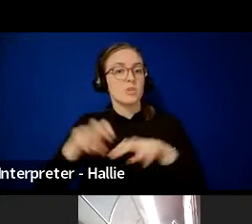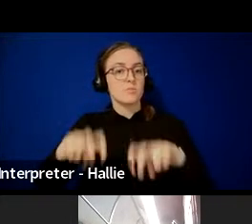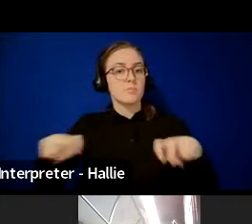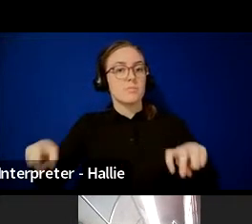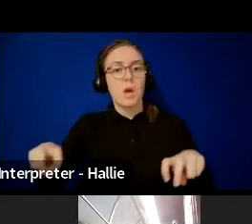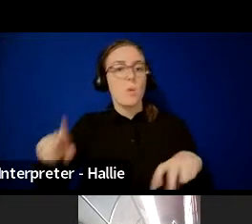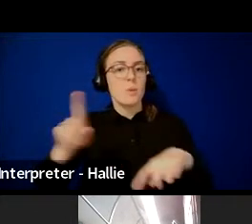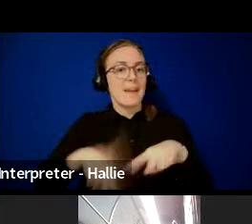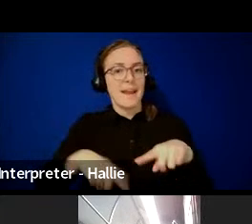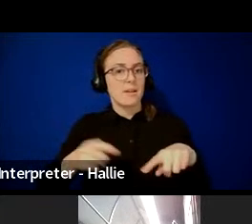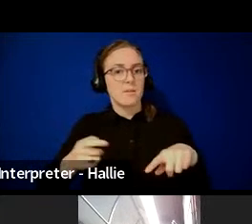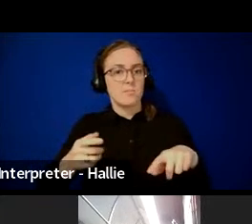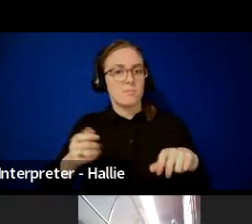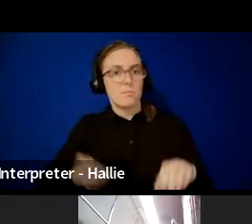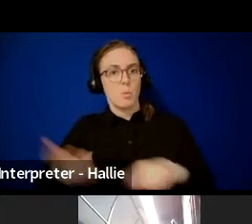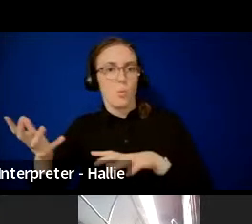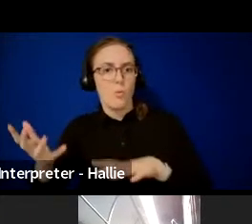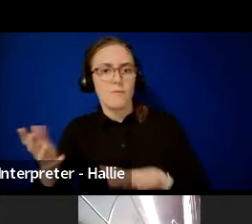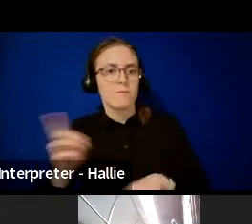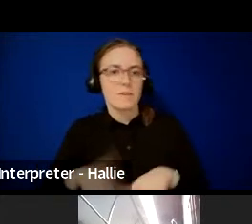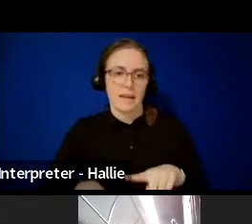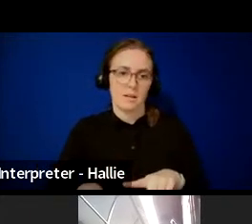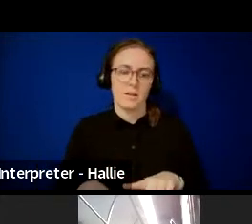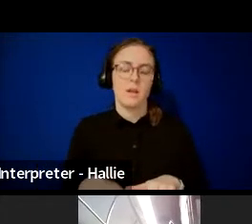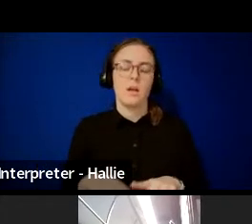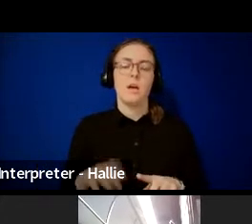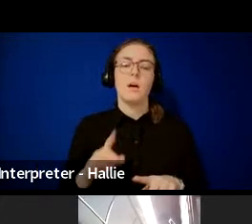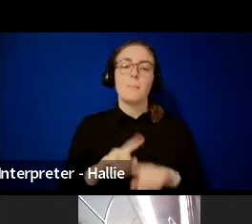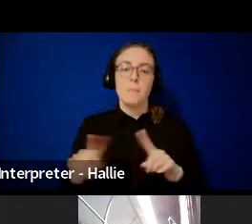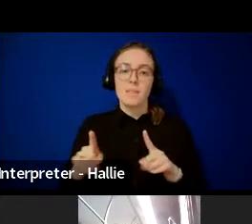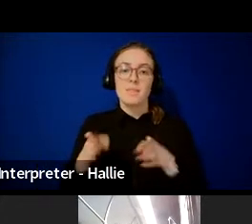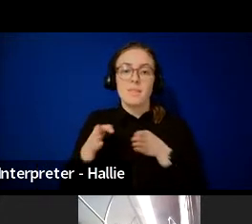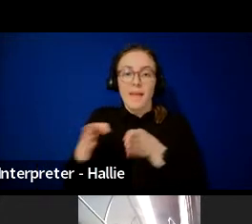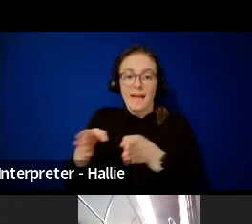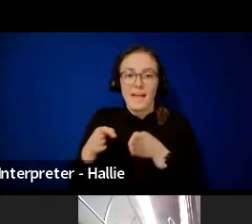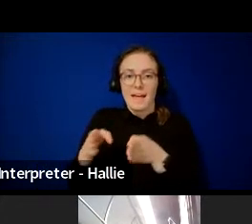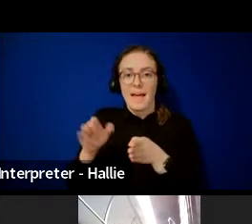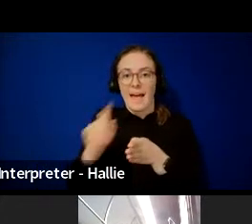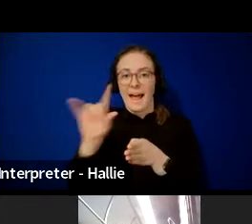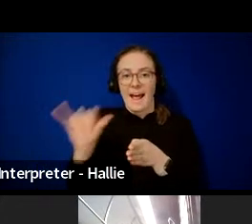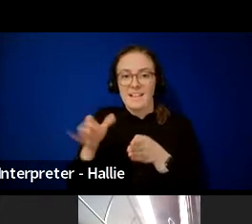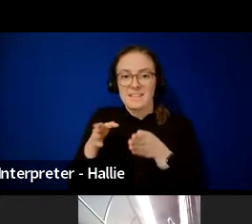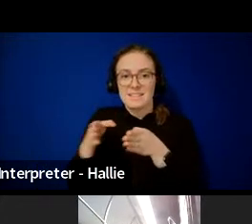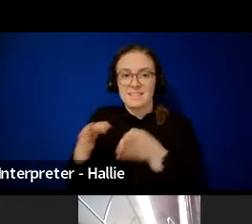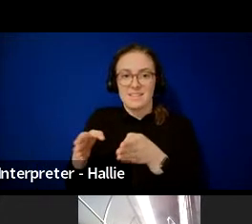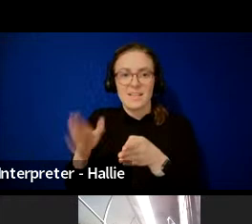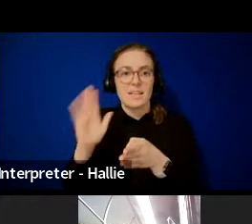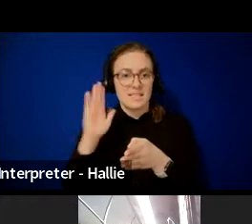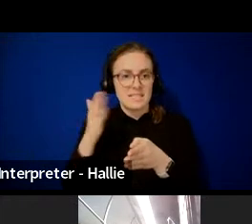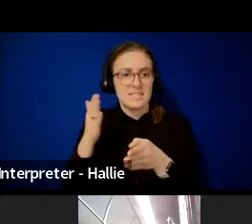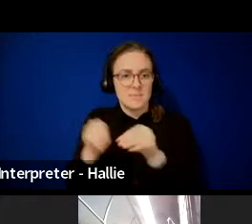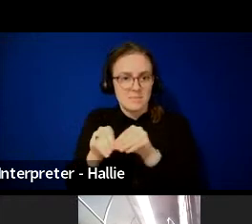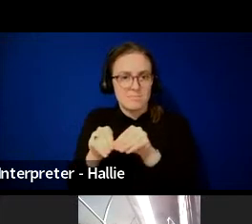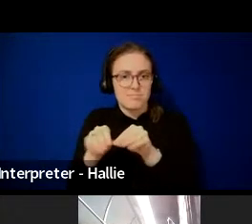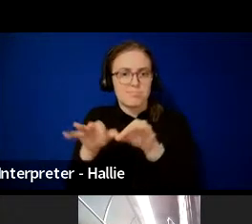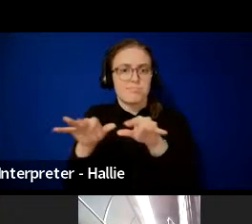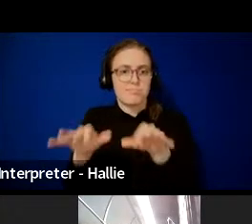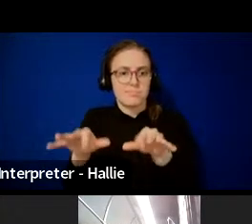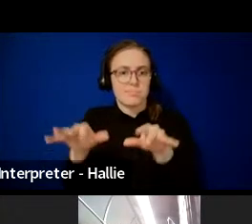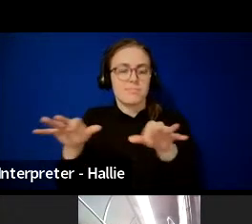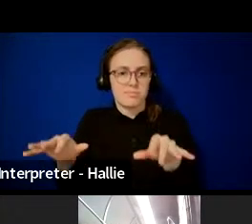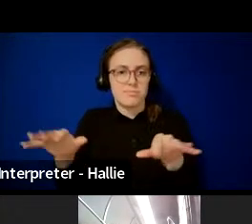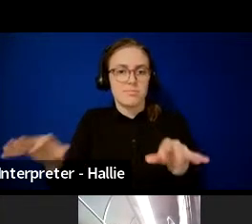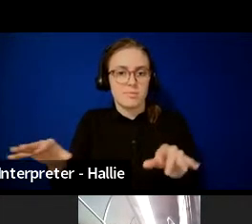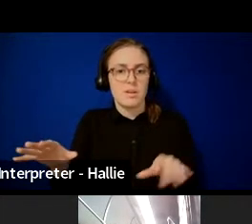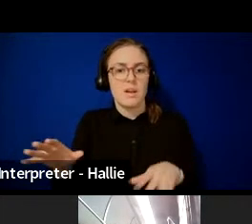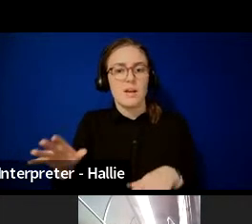on sidewalks, but in the alleyway, and it's now starting to spread out to the public sidewalk in front of